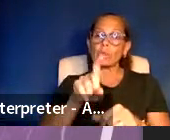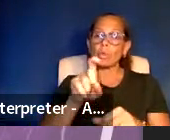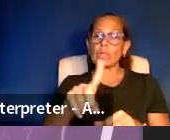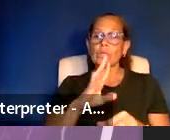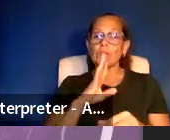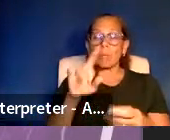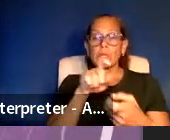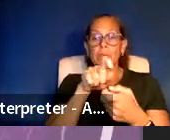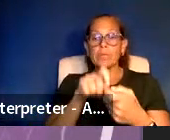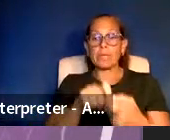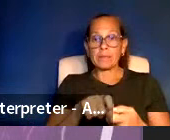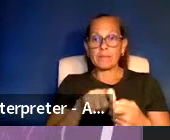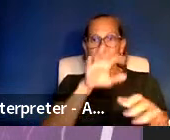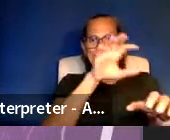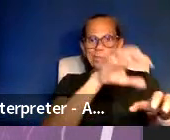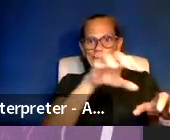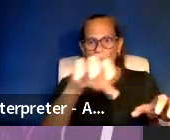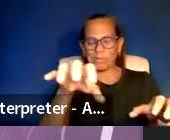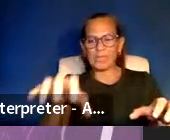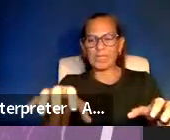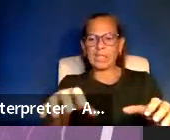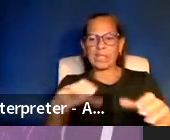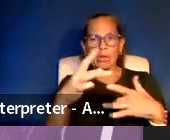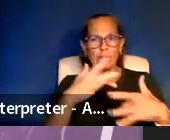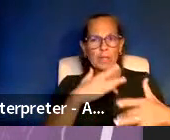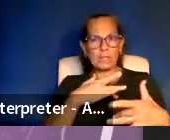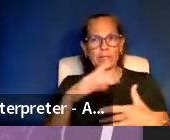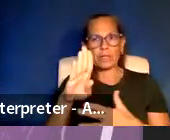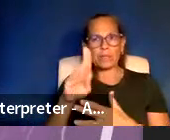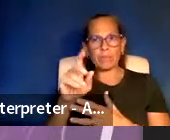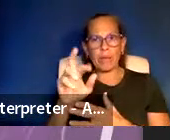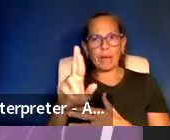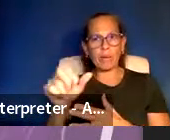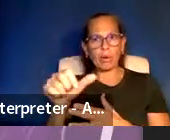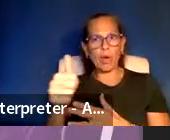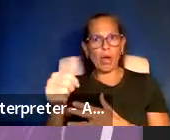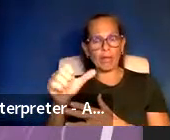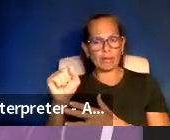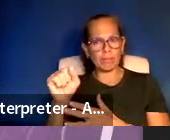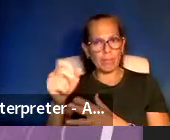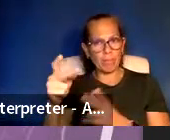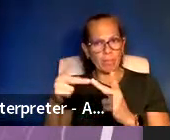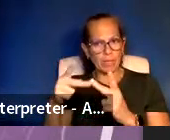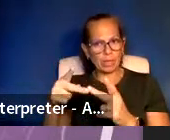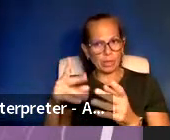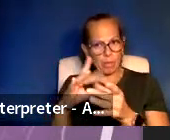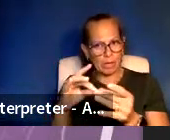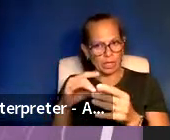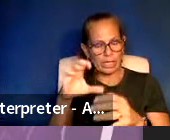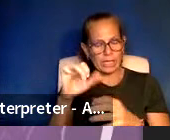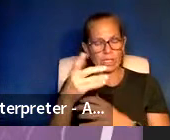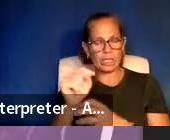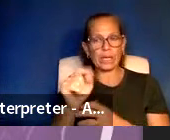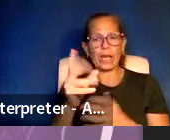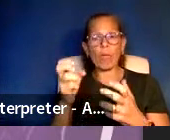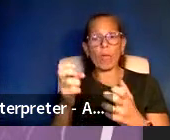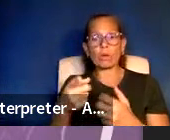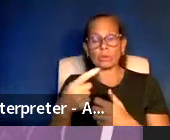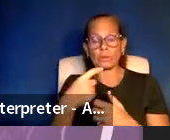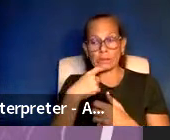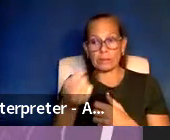those specific sites where you had concerns by Baker and then the other site that you mentioned in the chat, I want to encourage